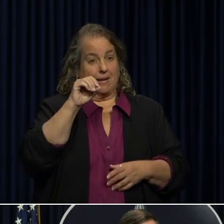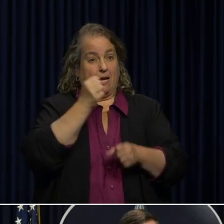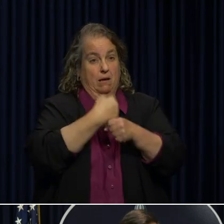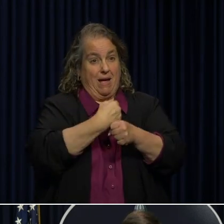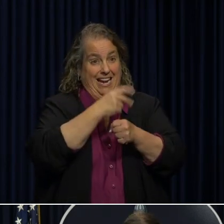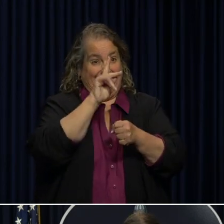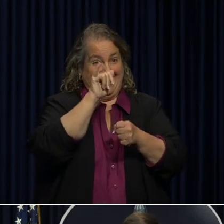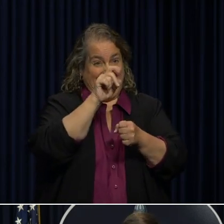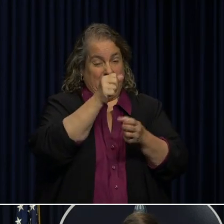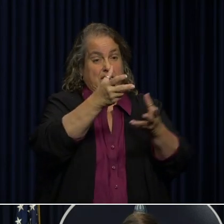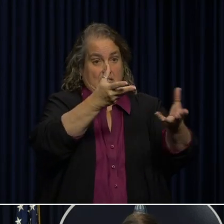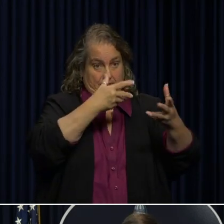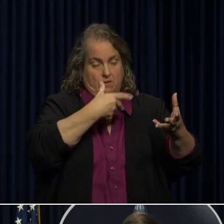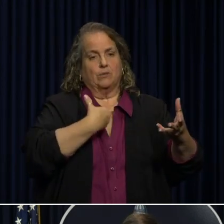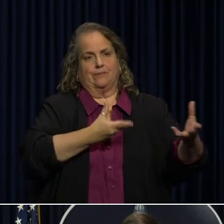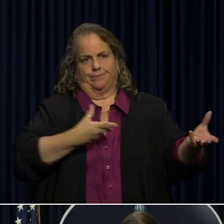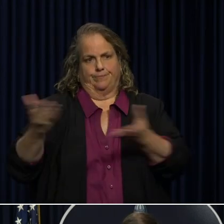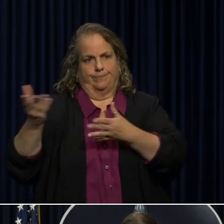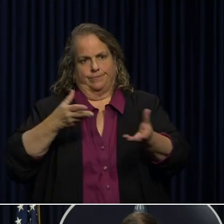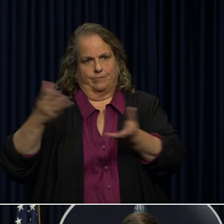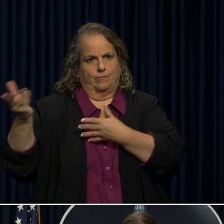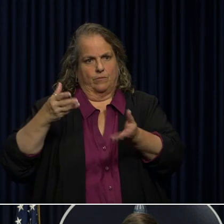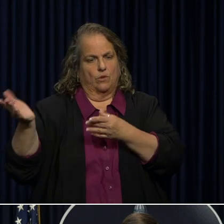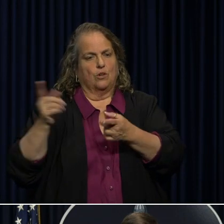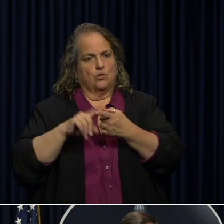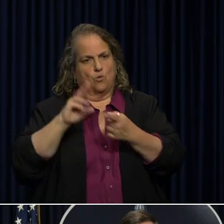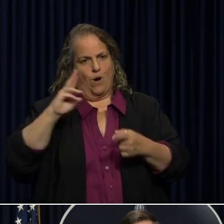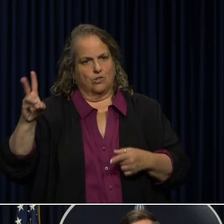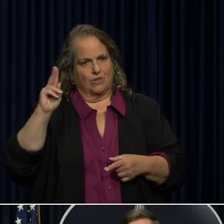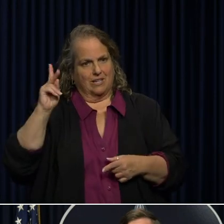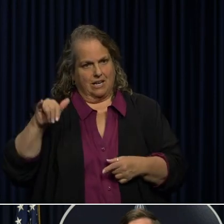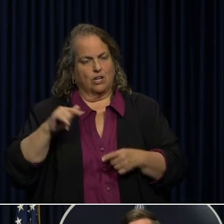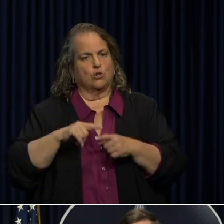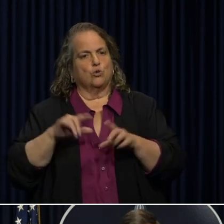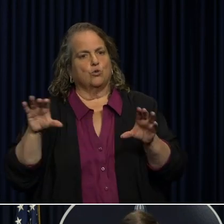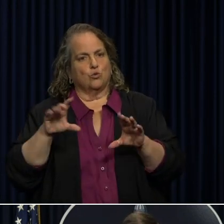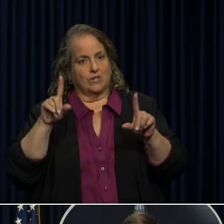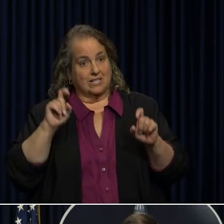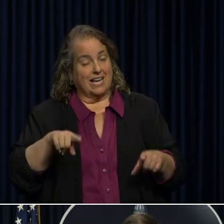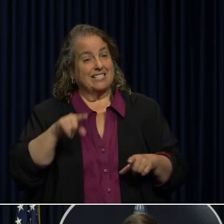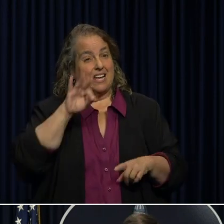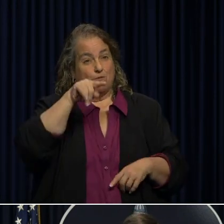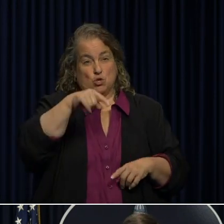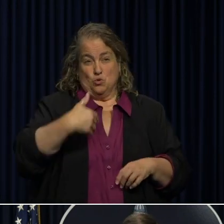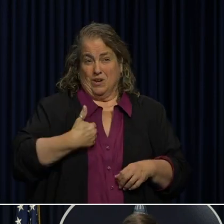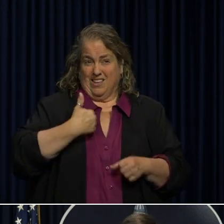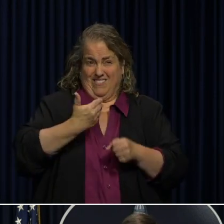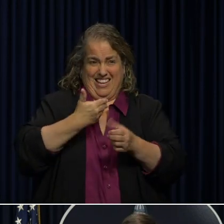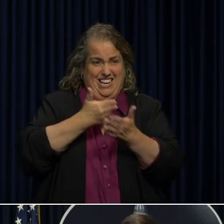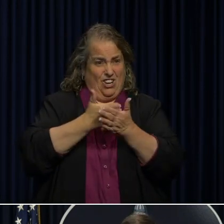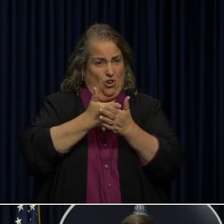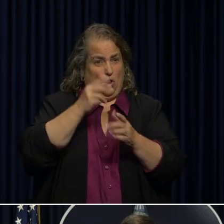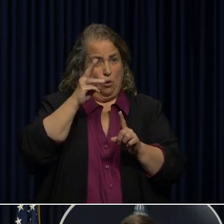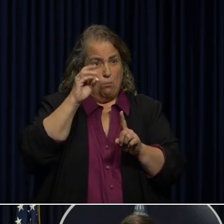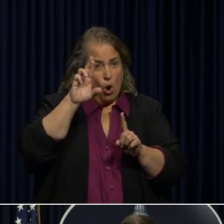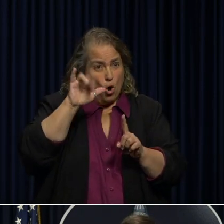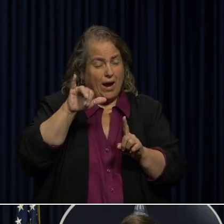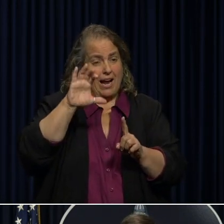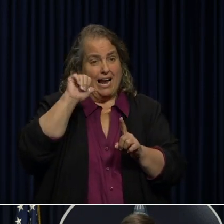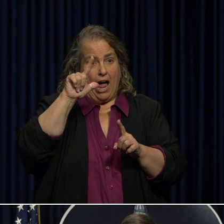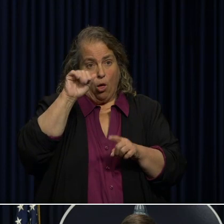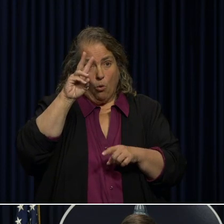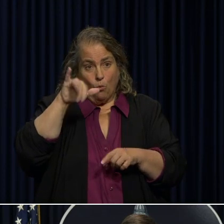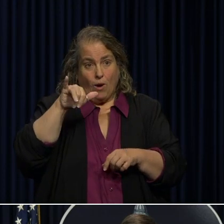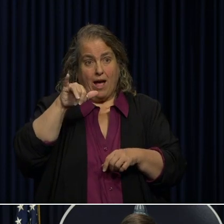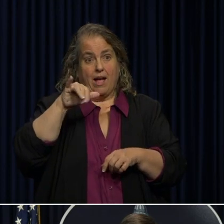our partnership with UPS to ship them. So if you are in the area, call Murray Callaway